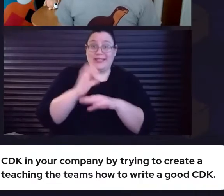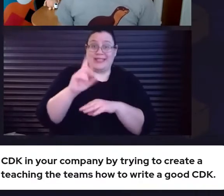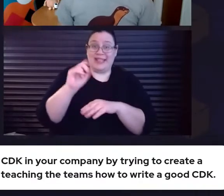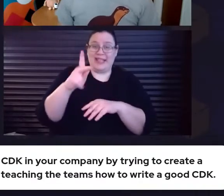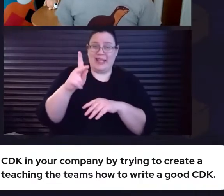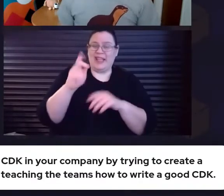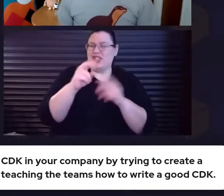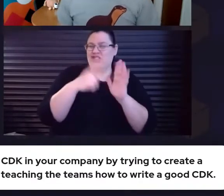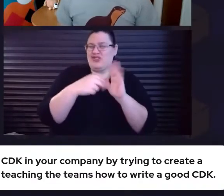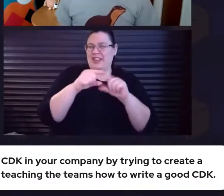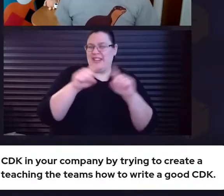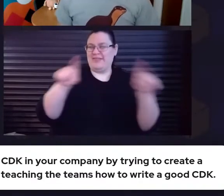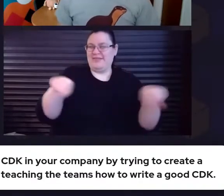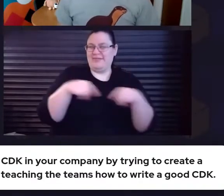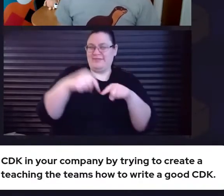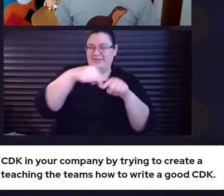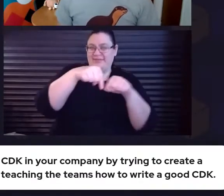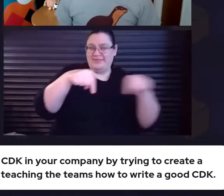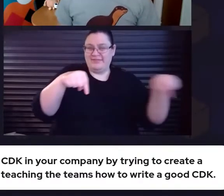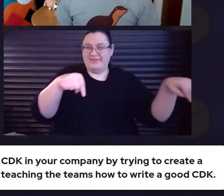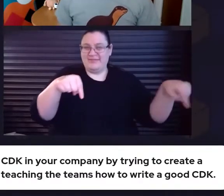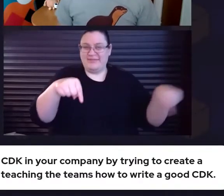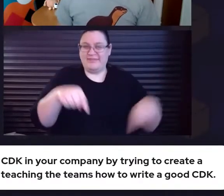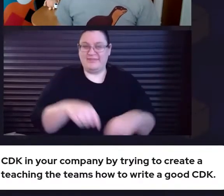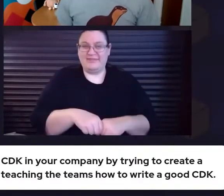time teaching the teams how to write good CDK. That's just good